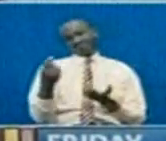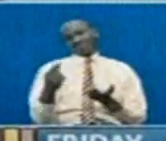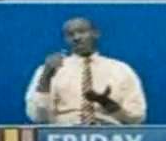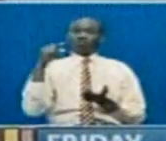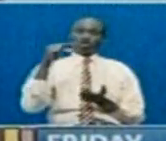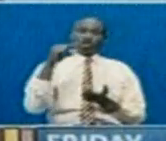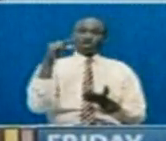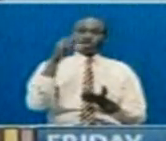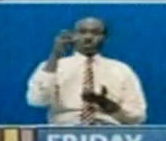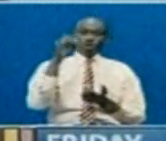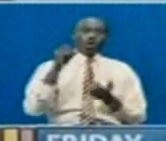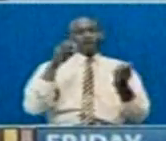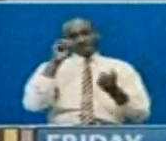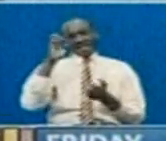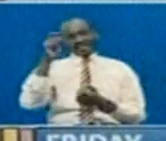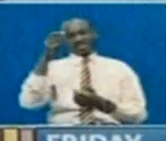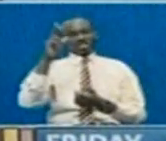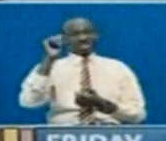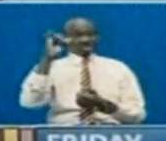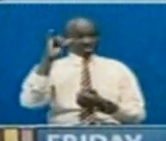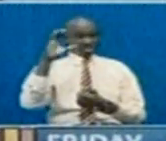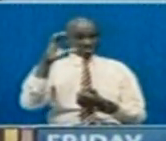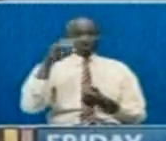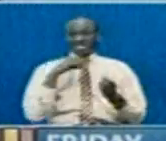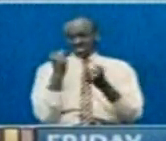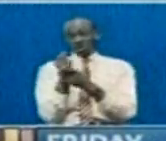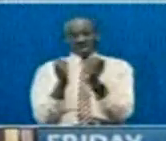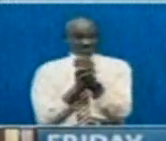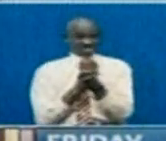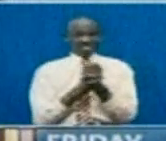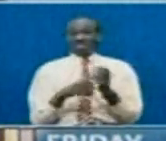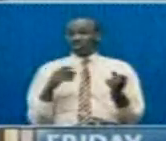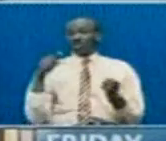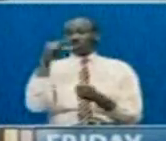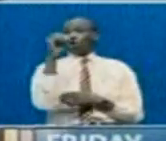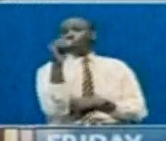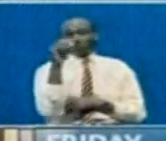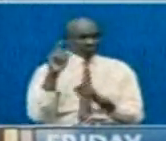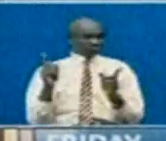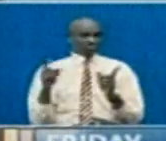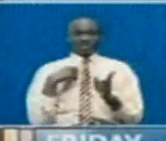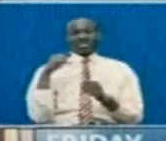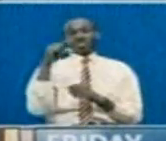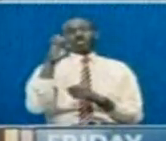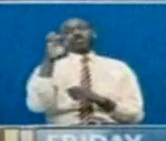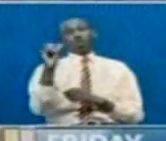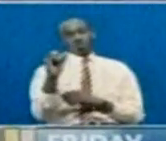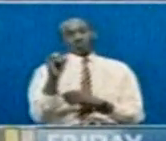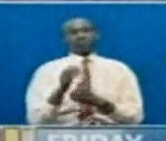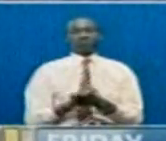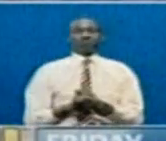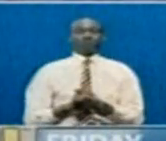or geochemical, geography. Okay. We don't say geography and all that. Okay, okay, Wilis. So